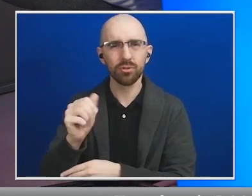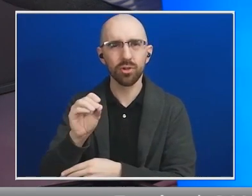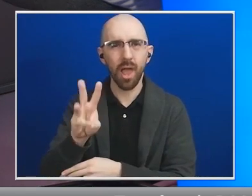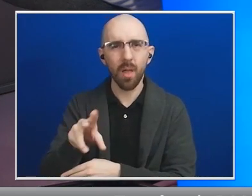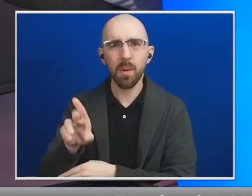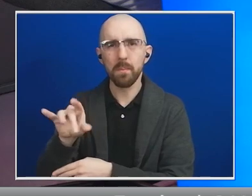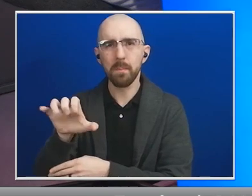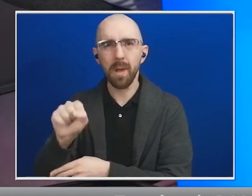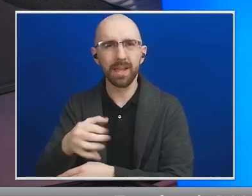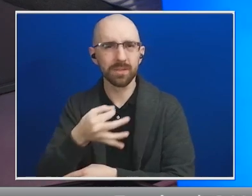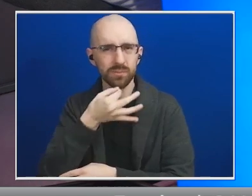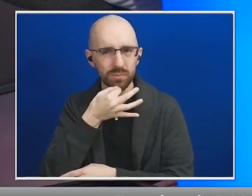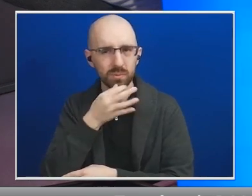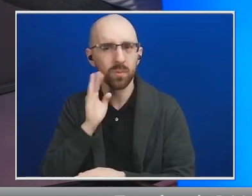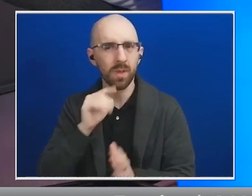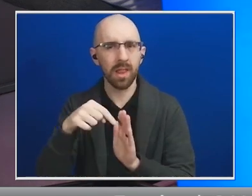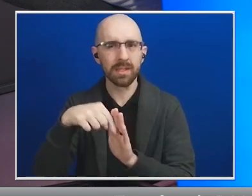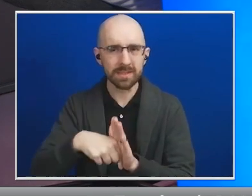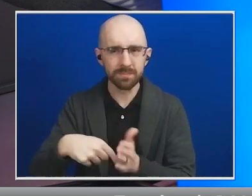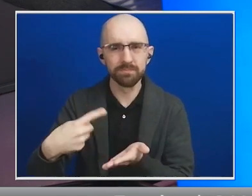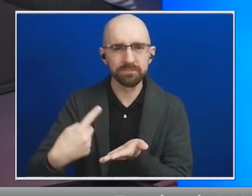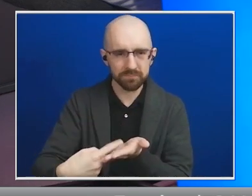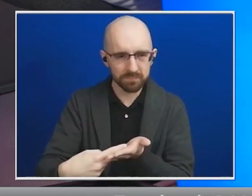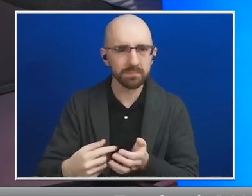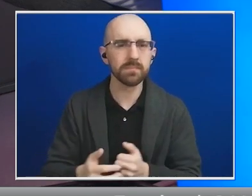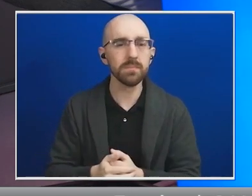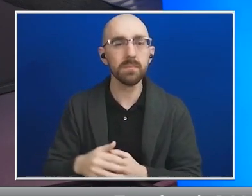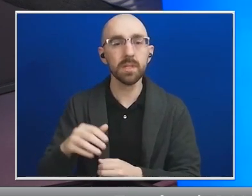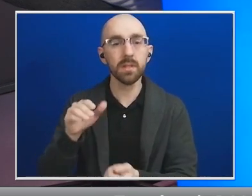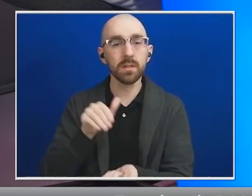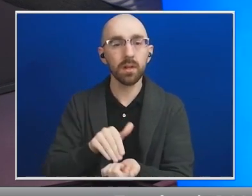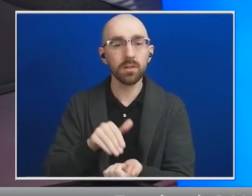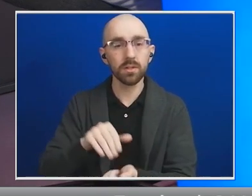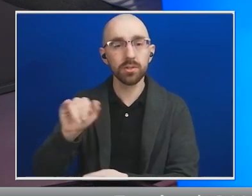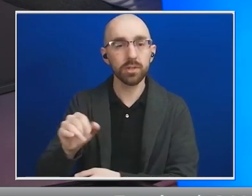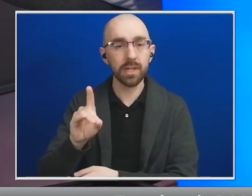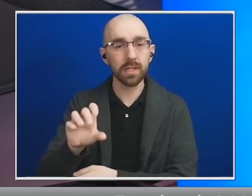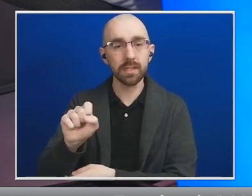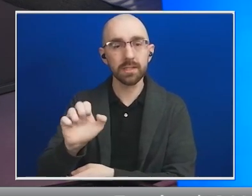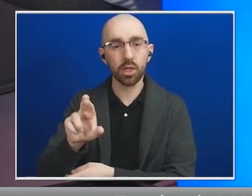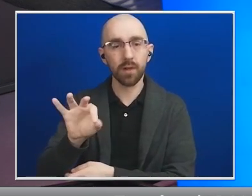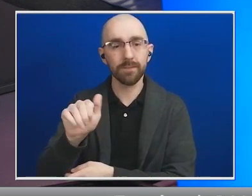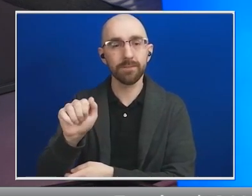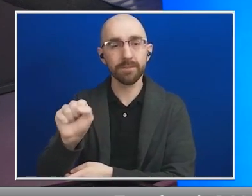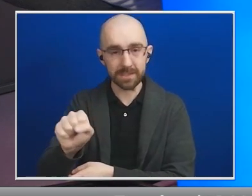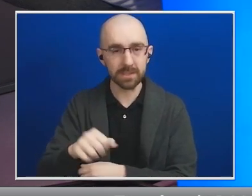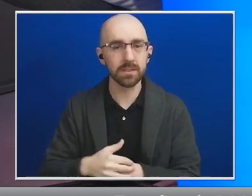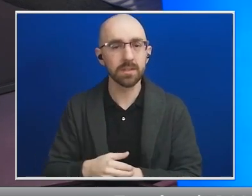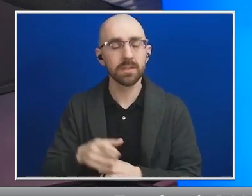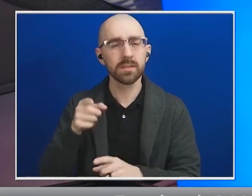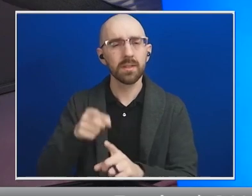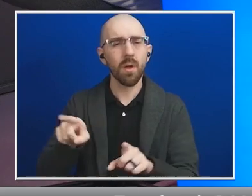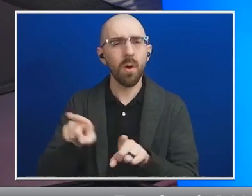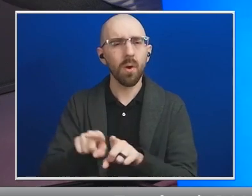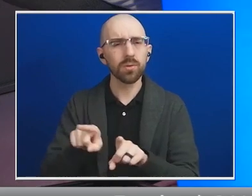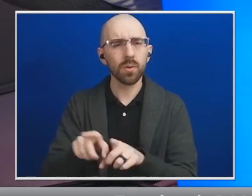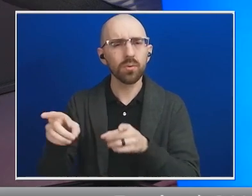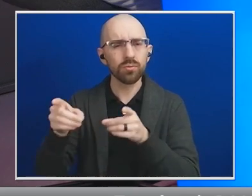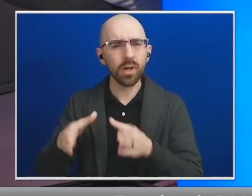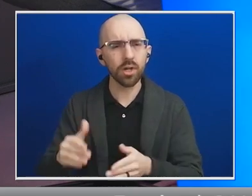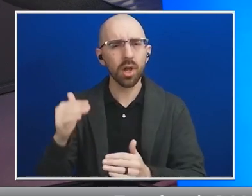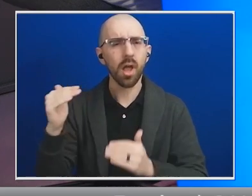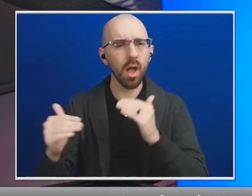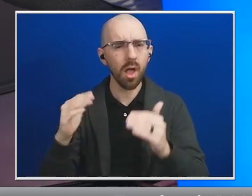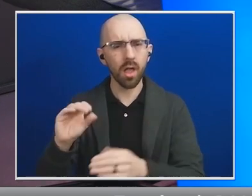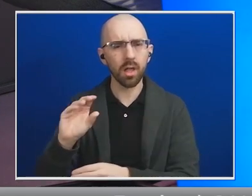deeper on that. We are also joined by cardiologist Dr. J.D. Surface. Dr. Surface is also the director of the Adult